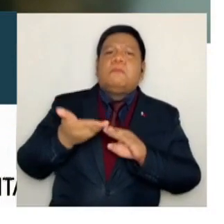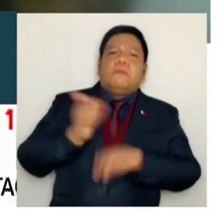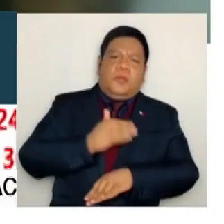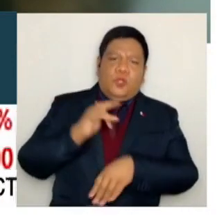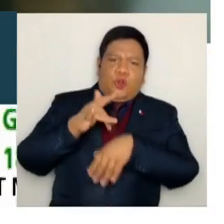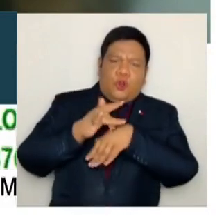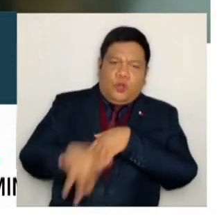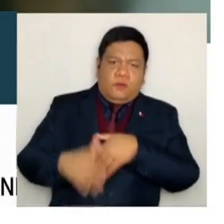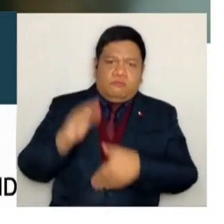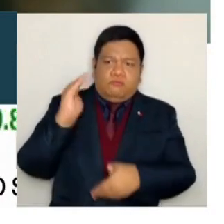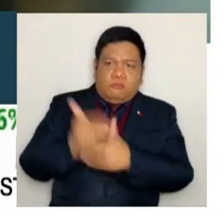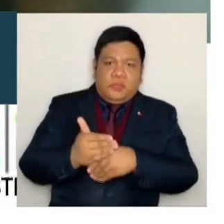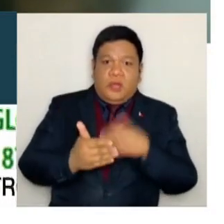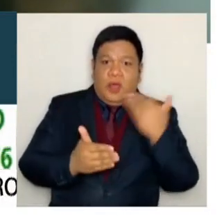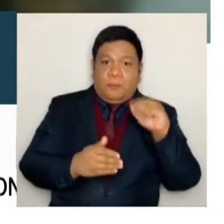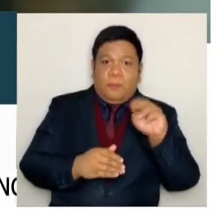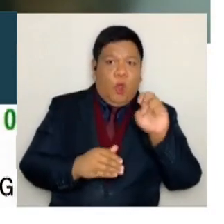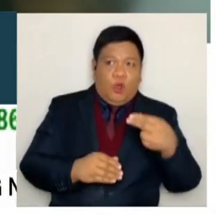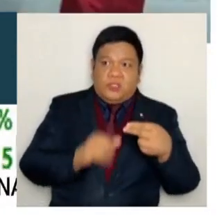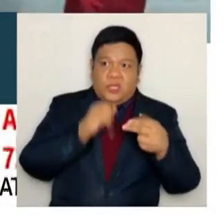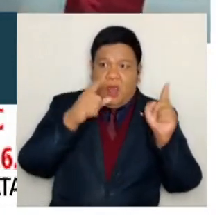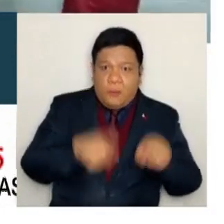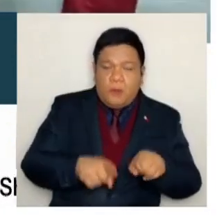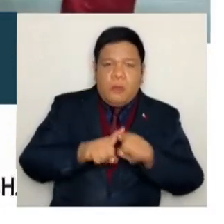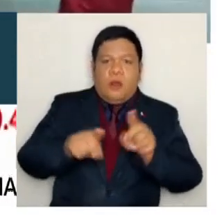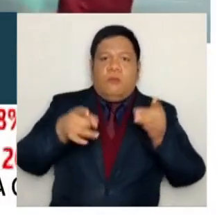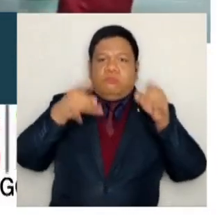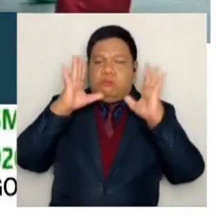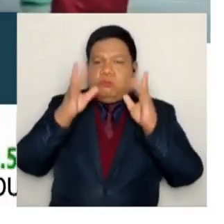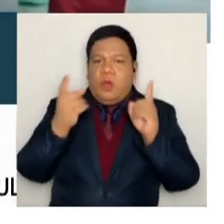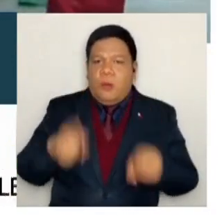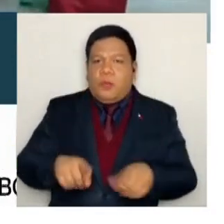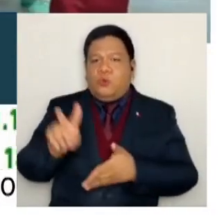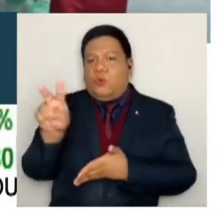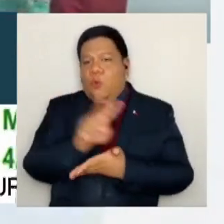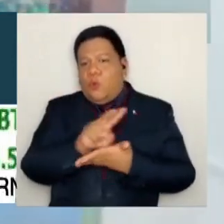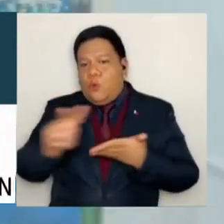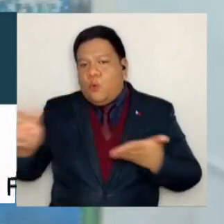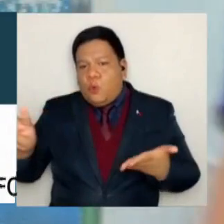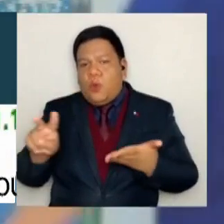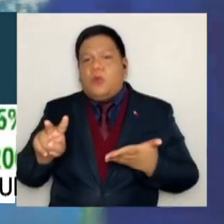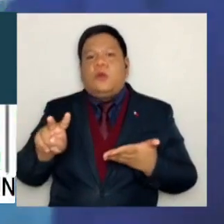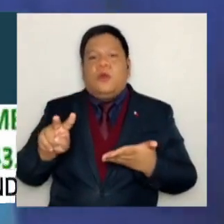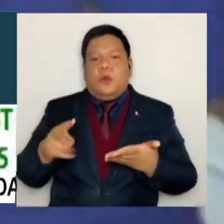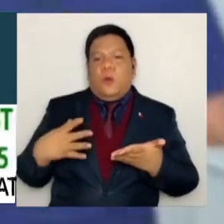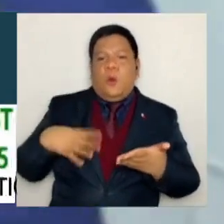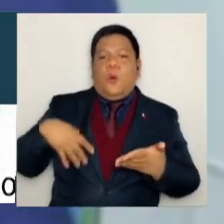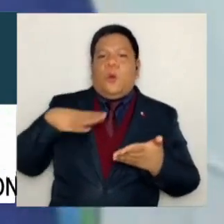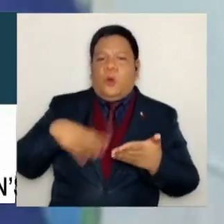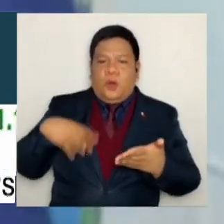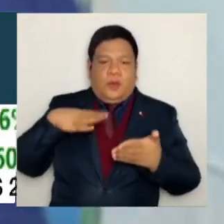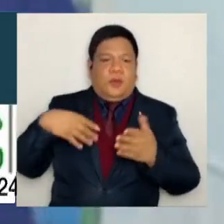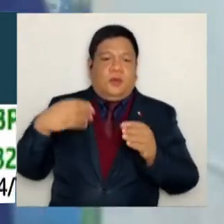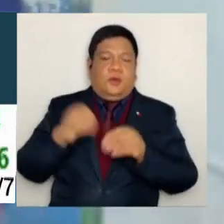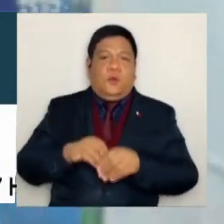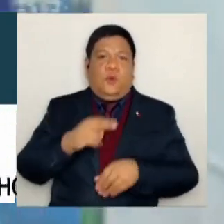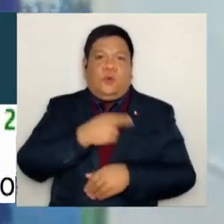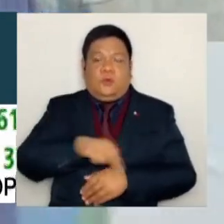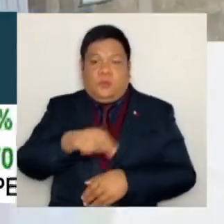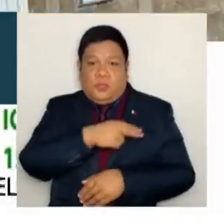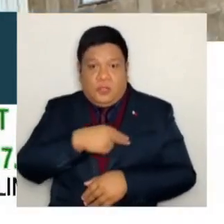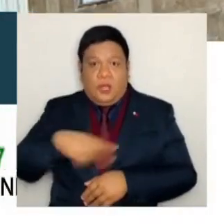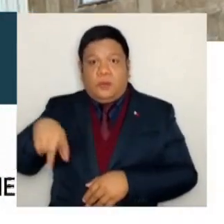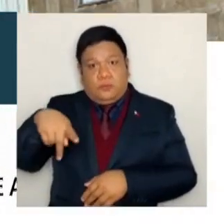did not happen. And we had the tragedies of 2-week long waiting lists at our hospitals. The Philippine General